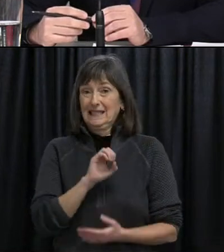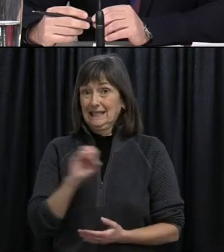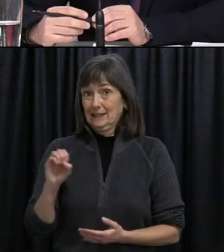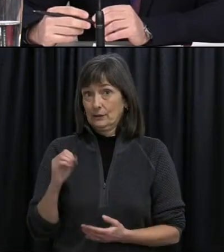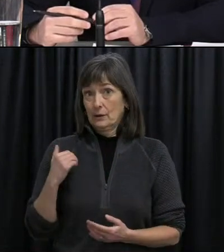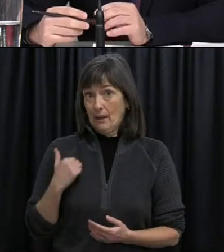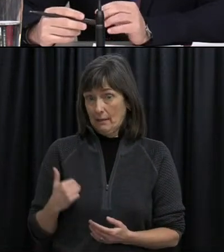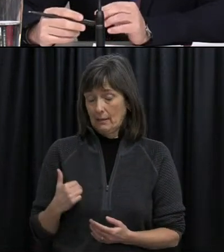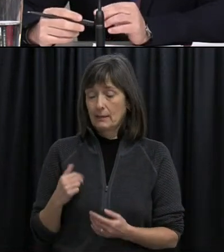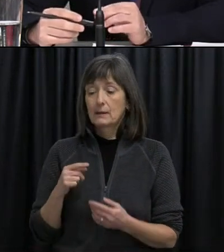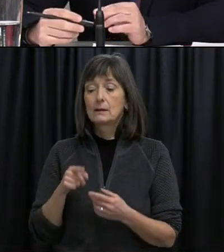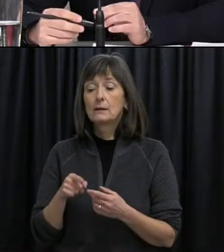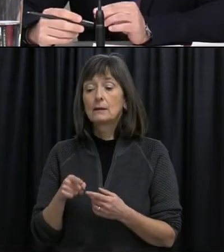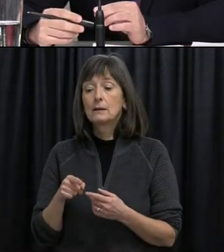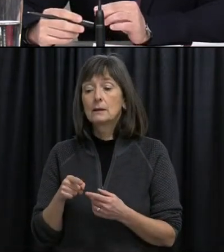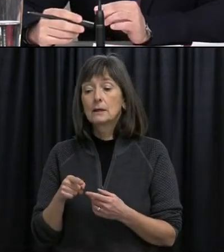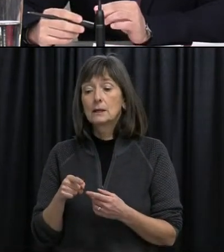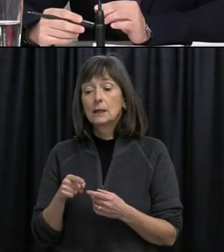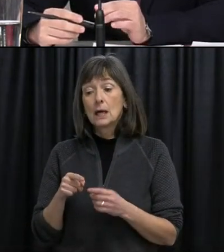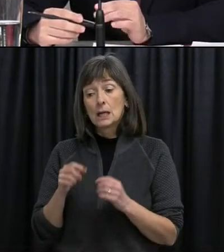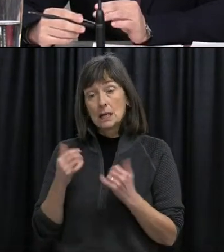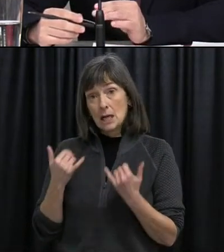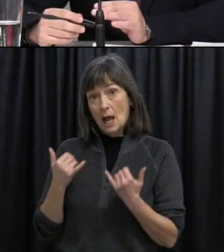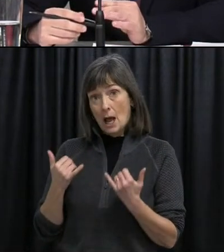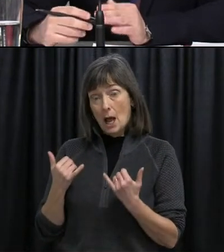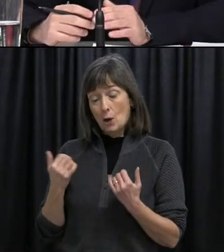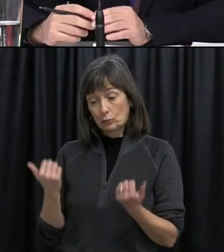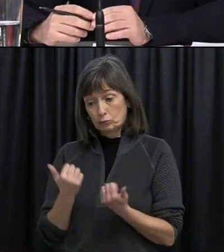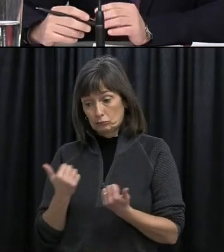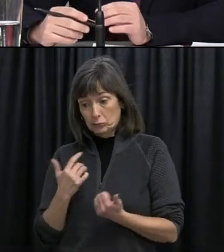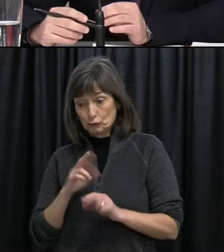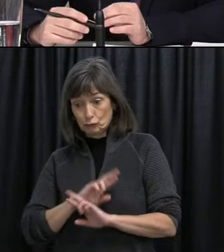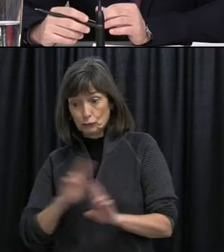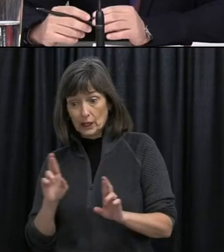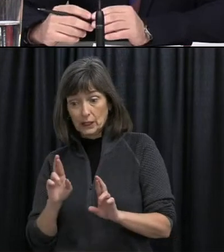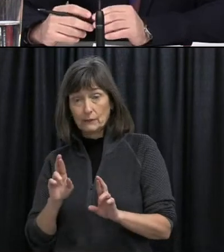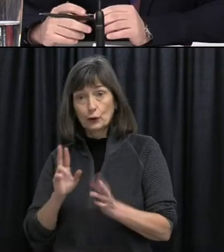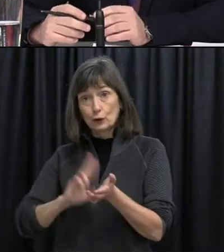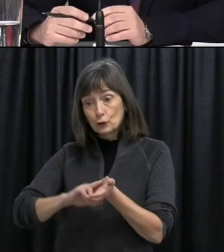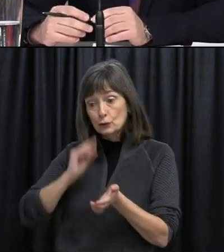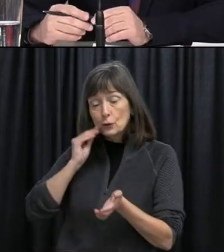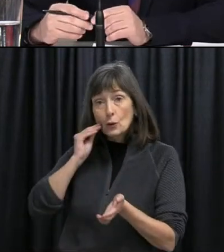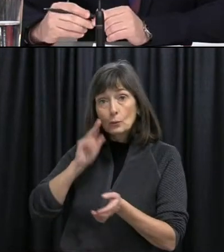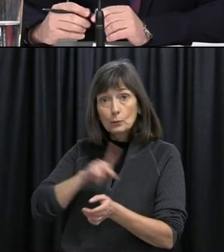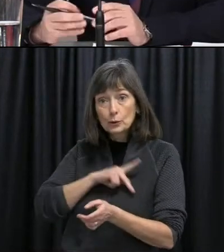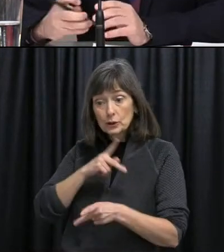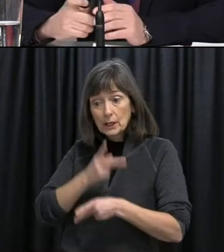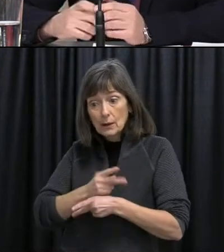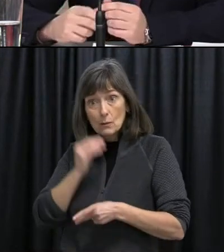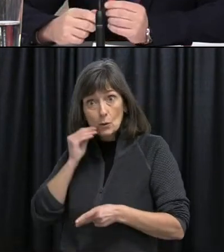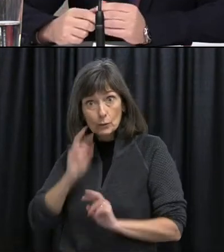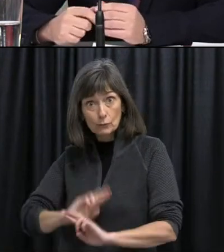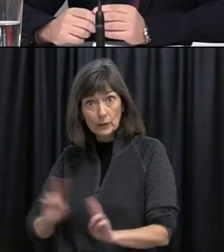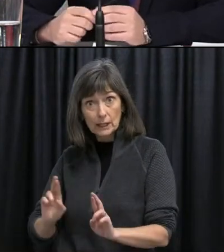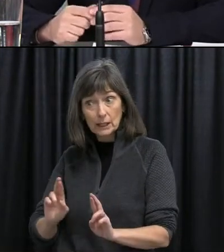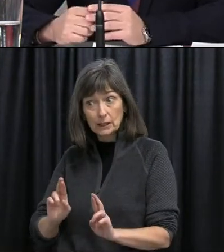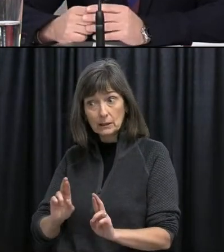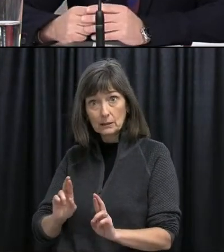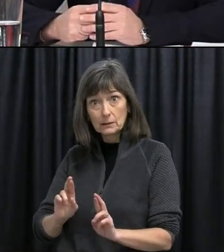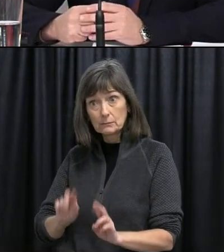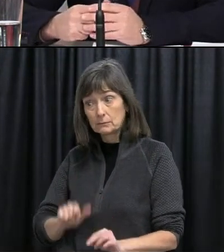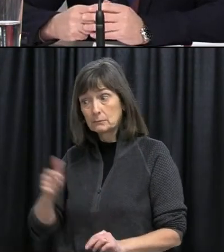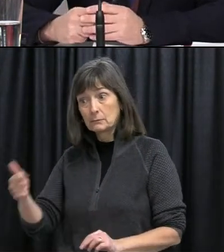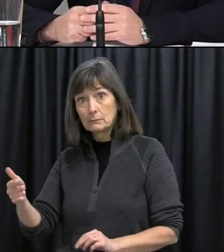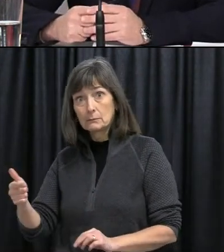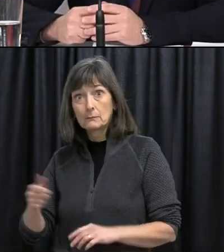least, are we able to start doing long-term care residents, or who will these vaccines be for? As Dr. Fitzgerald suggested